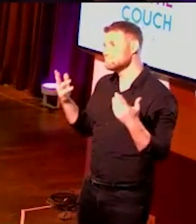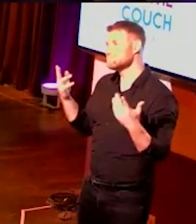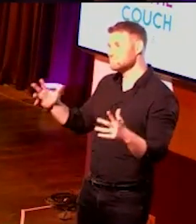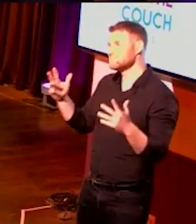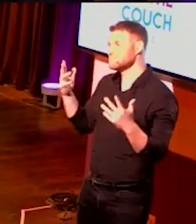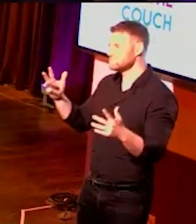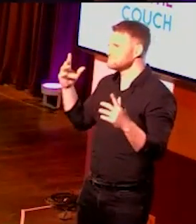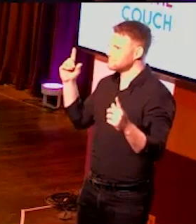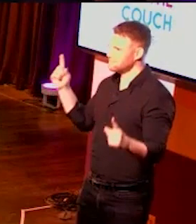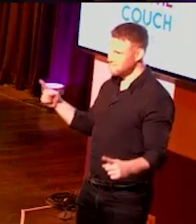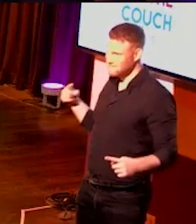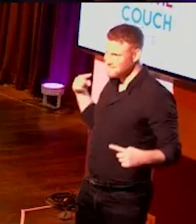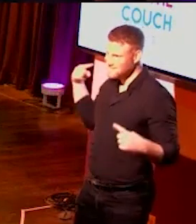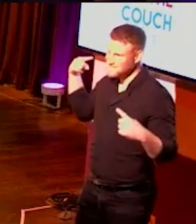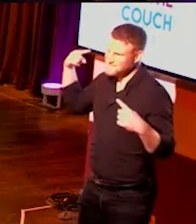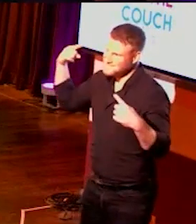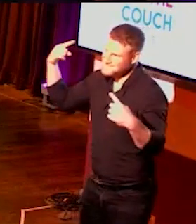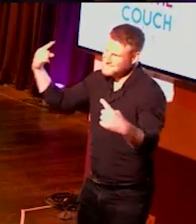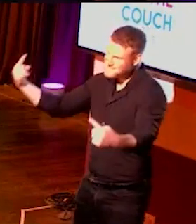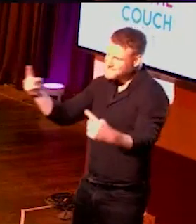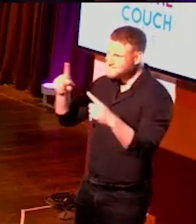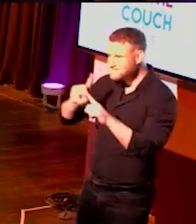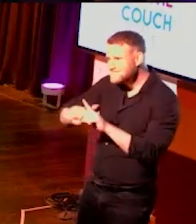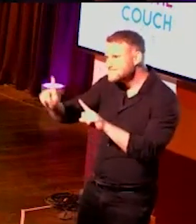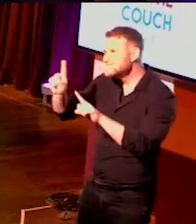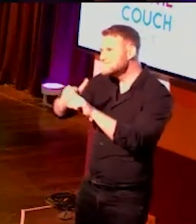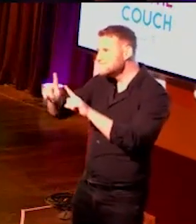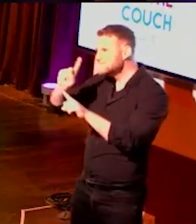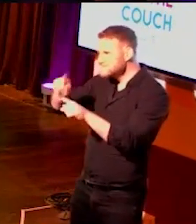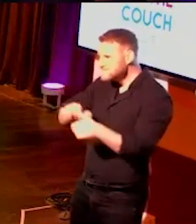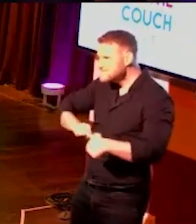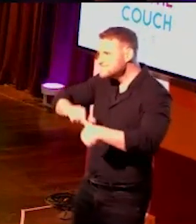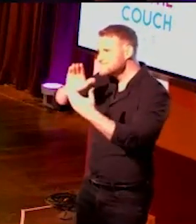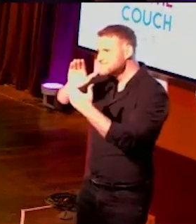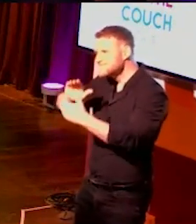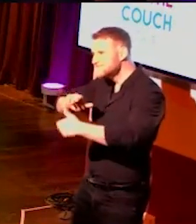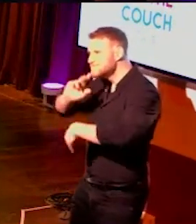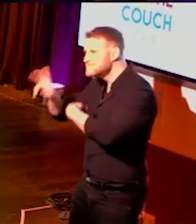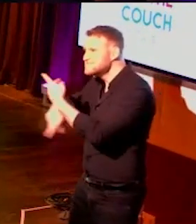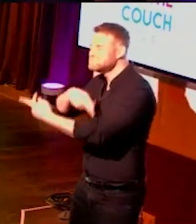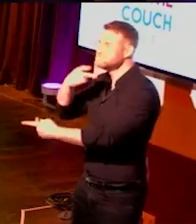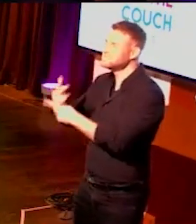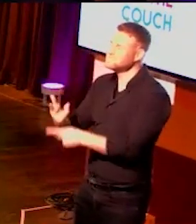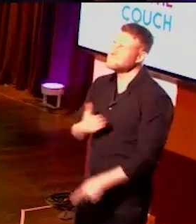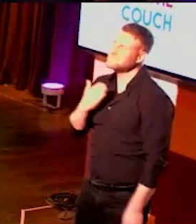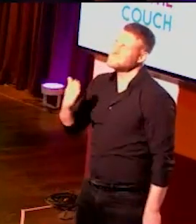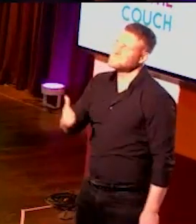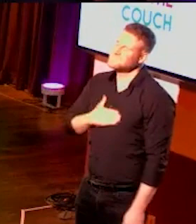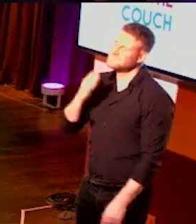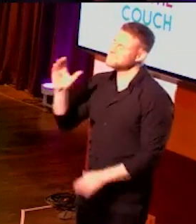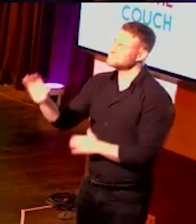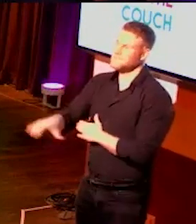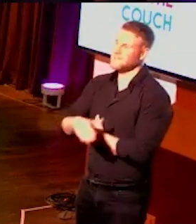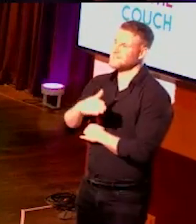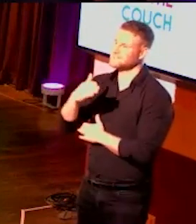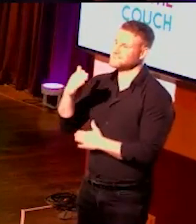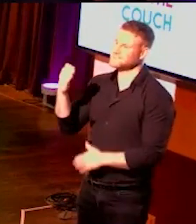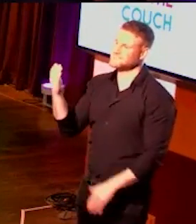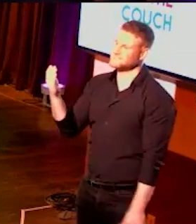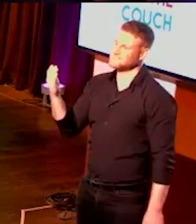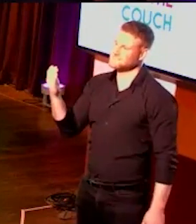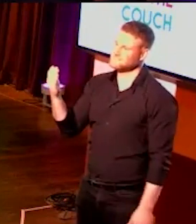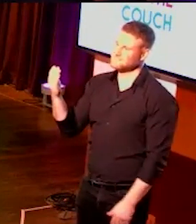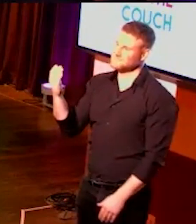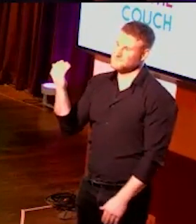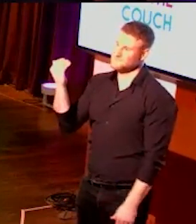92. Although it's been said many times, many ways, Merry